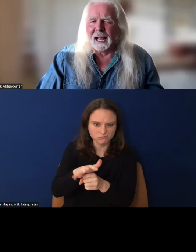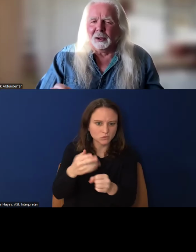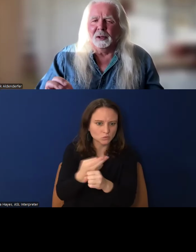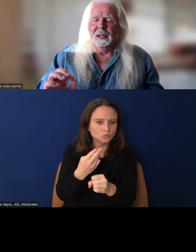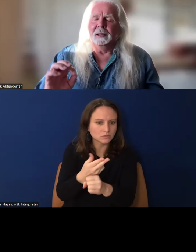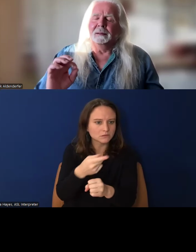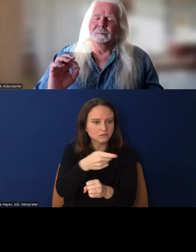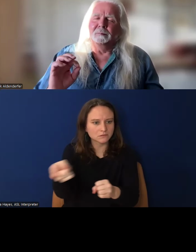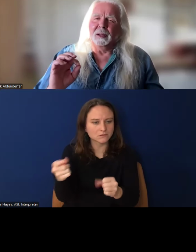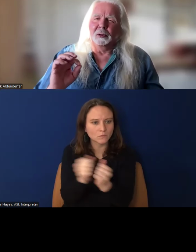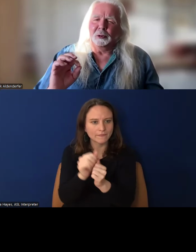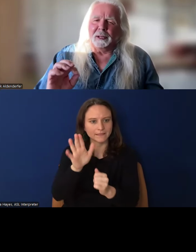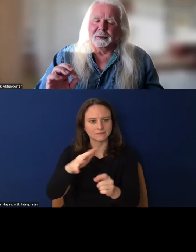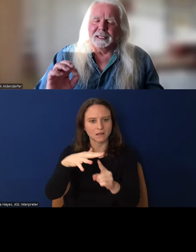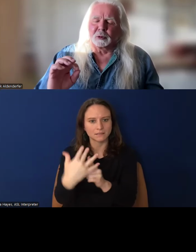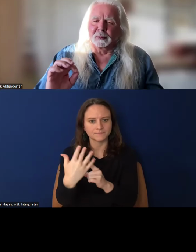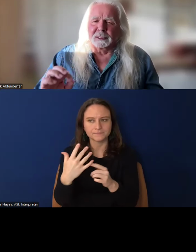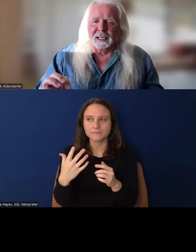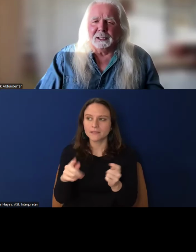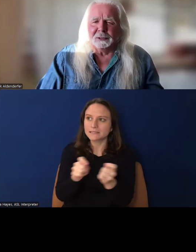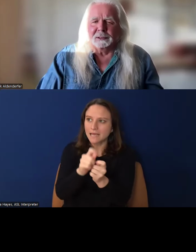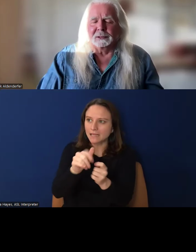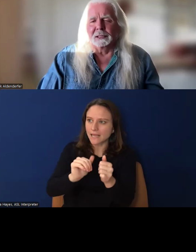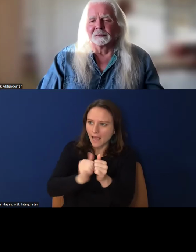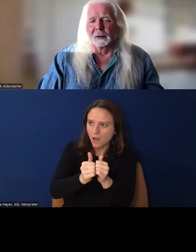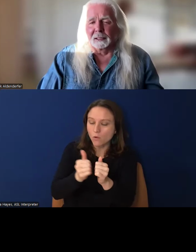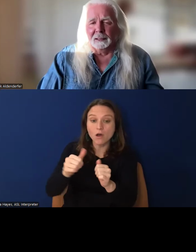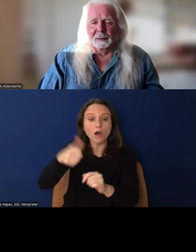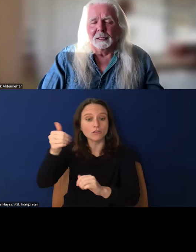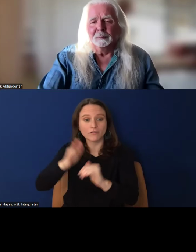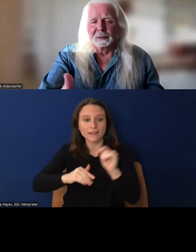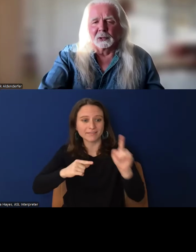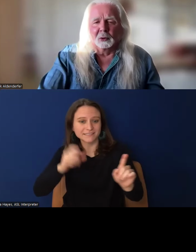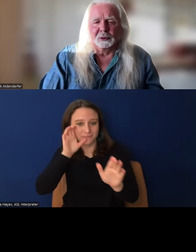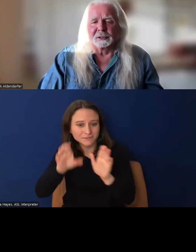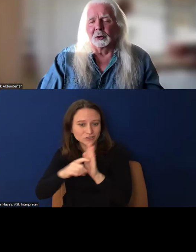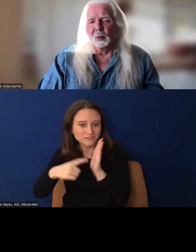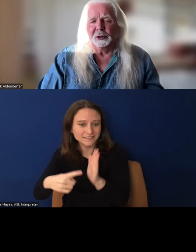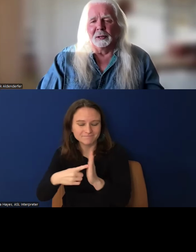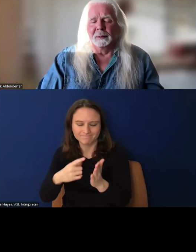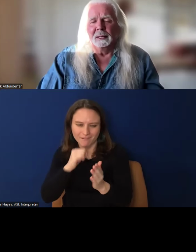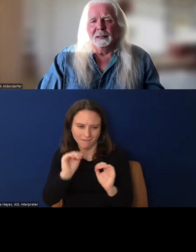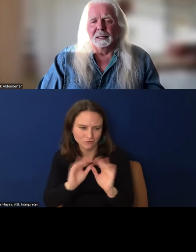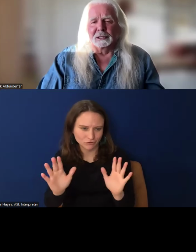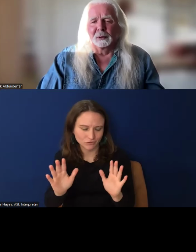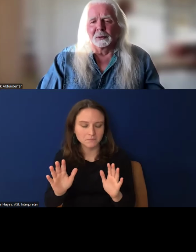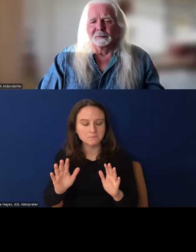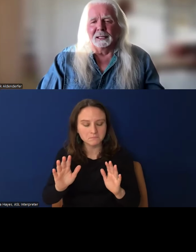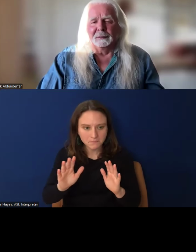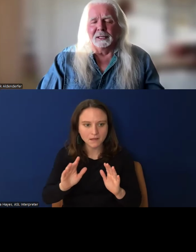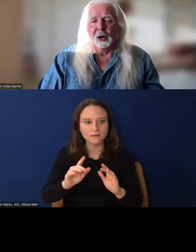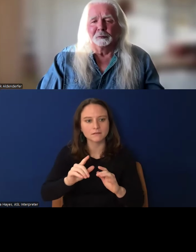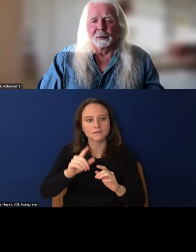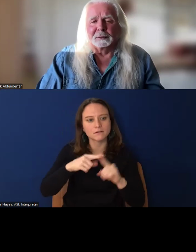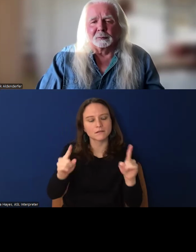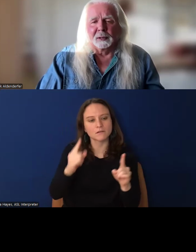Exactly how, other than these representations, is not very clear. But the gold is there with him as part of